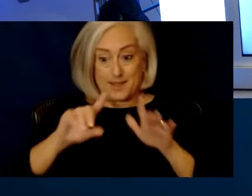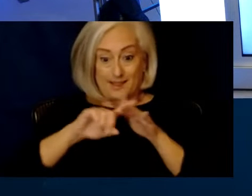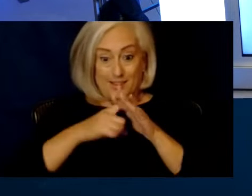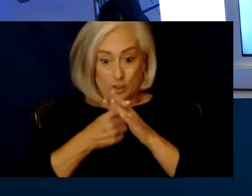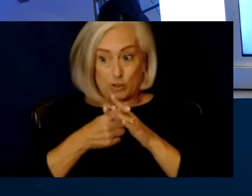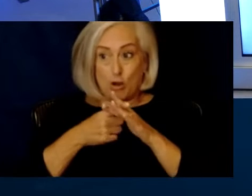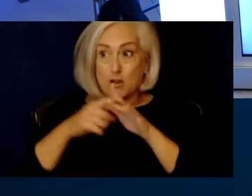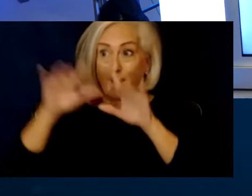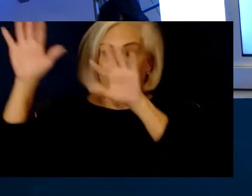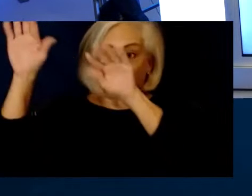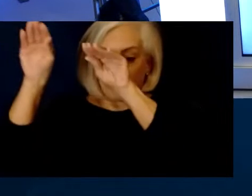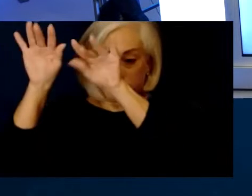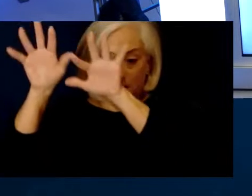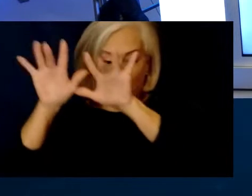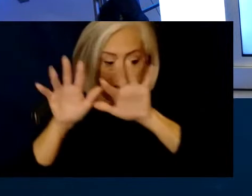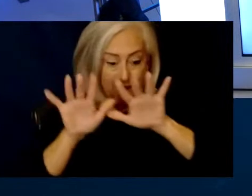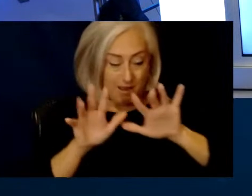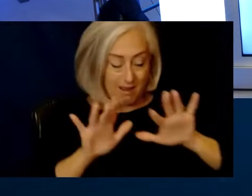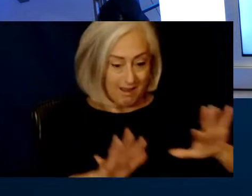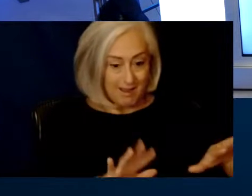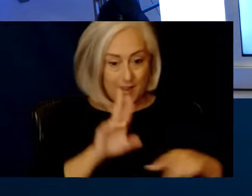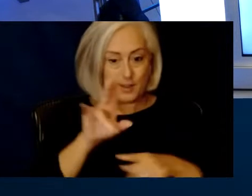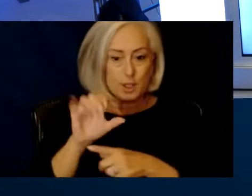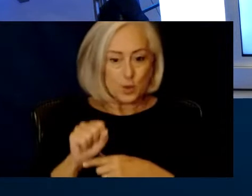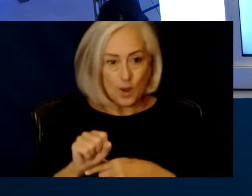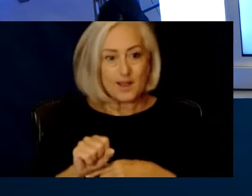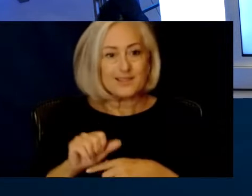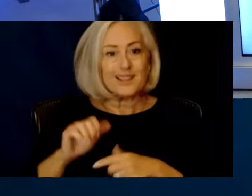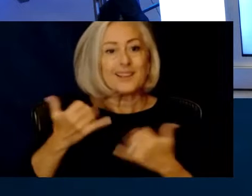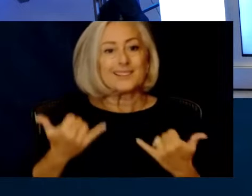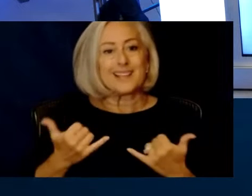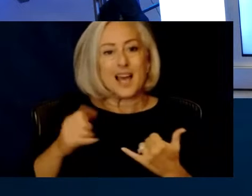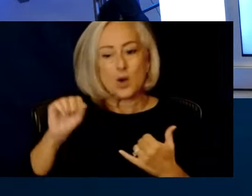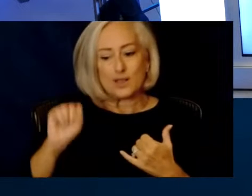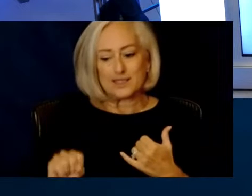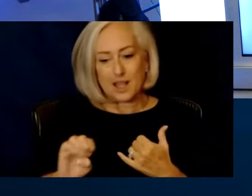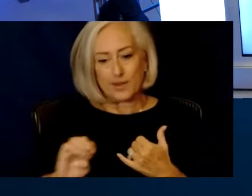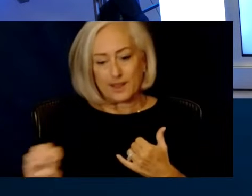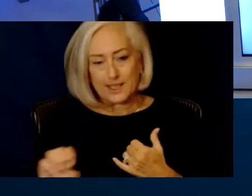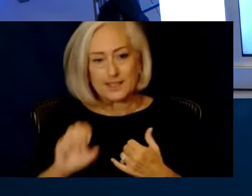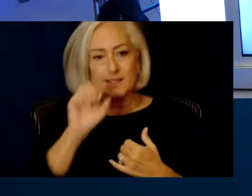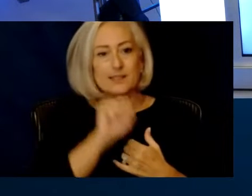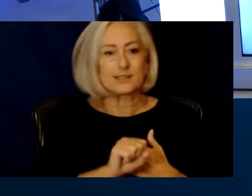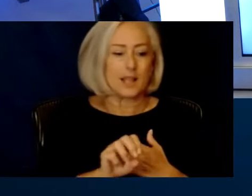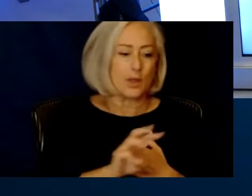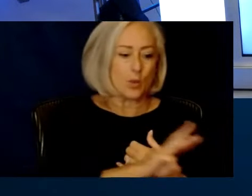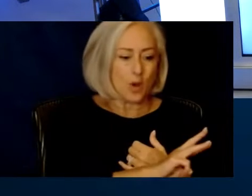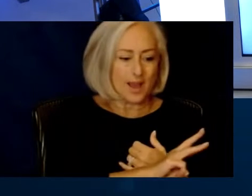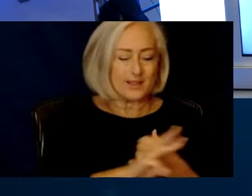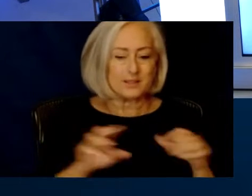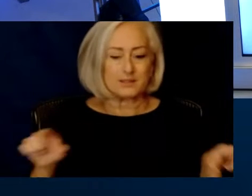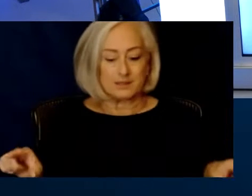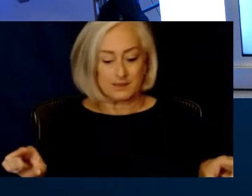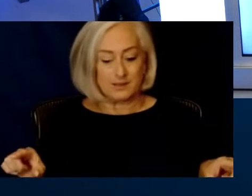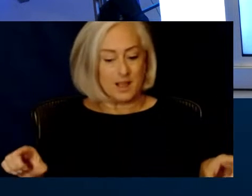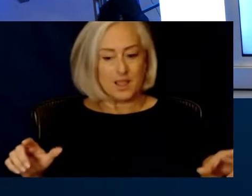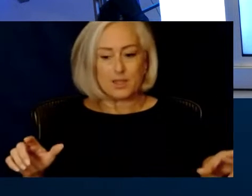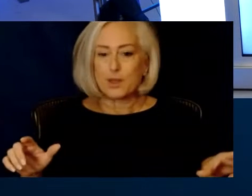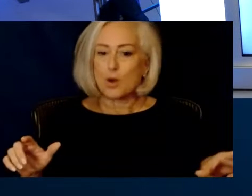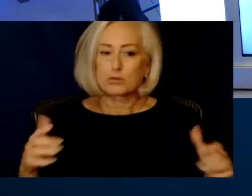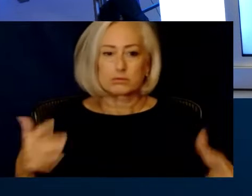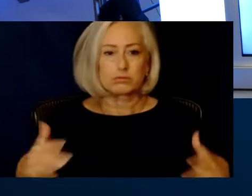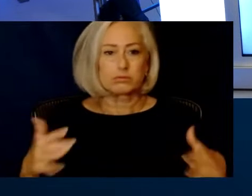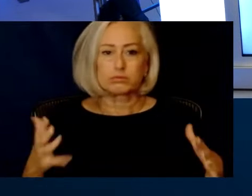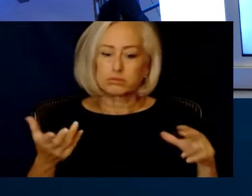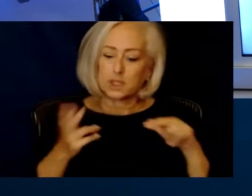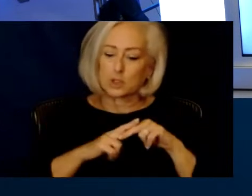and kind of in Kentucky. I'm looking at the heat map right now, southwest. We're not as much of a hot spot yet, but remember, our wastewater testing is still on